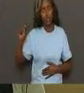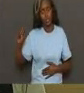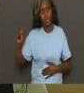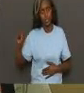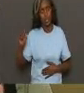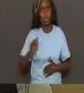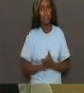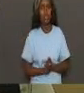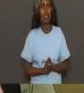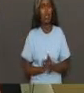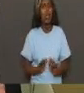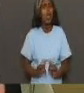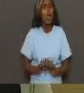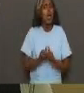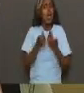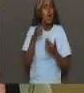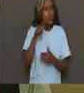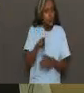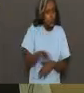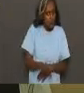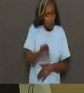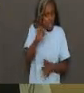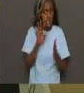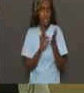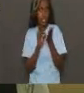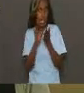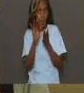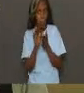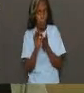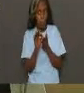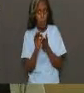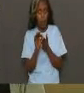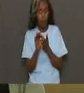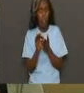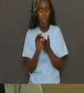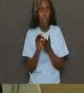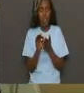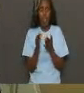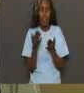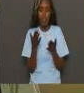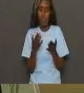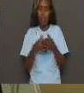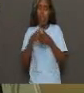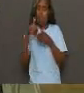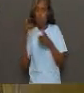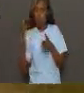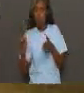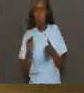T's, how would you find the number of favorable outcomes?